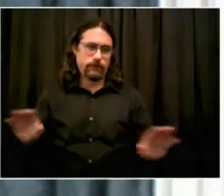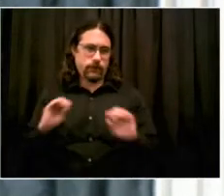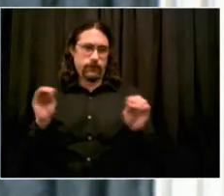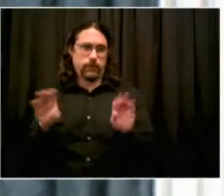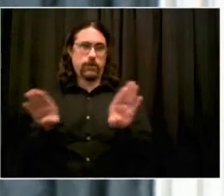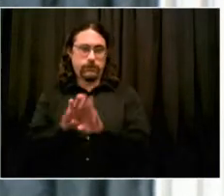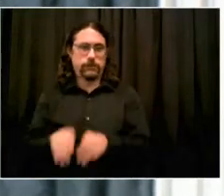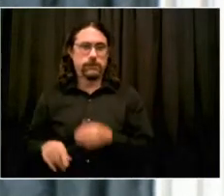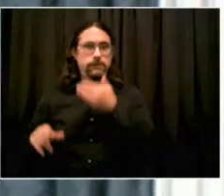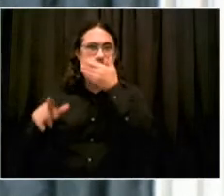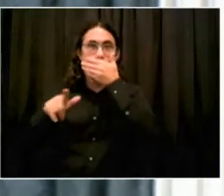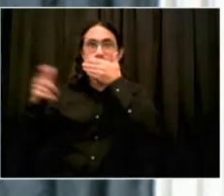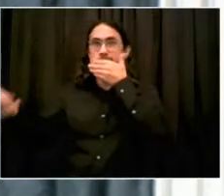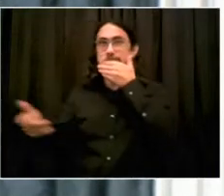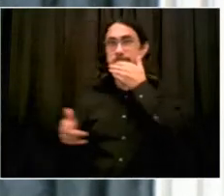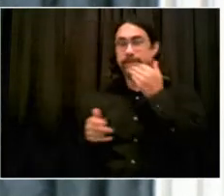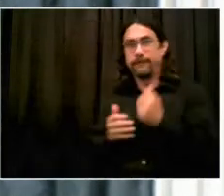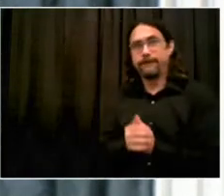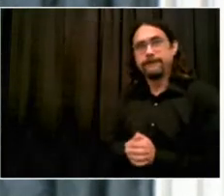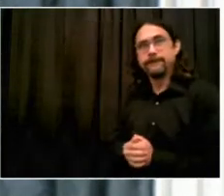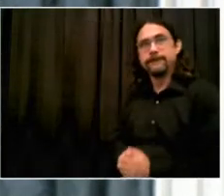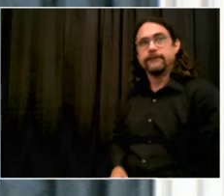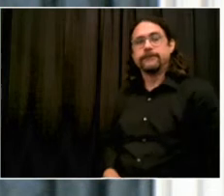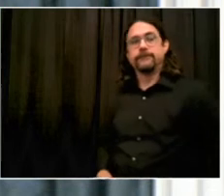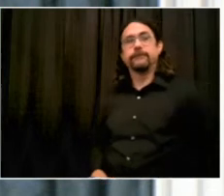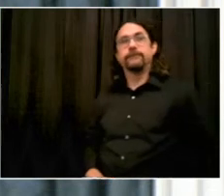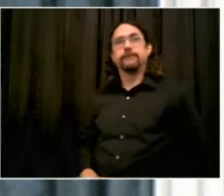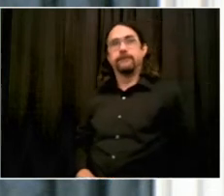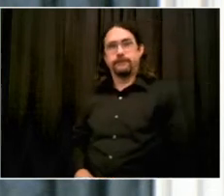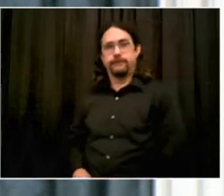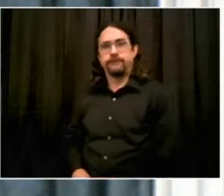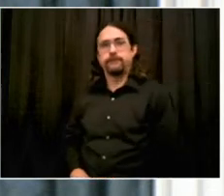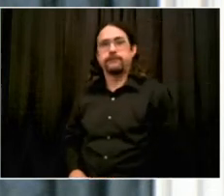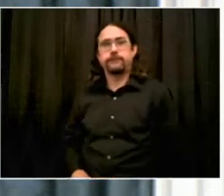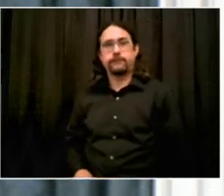of any activity is to